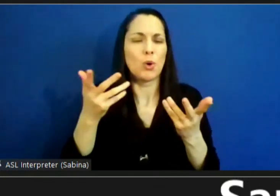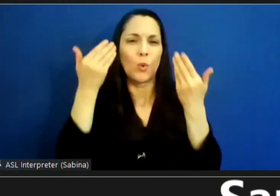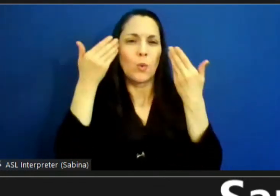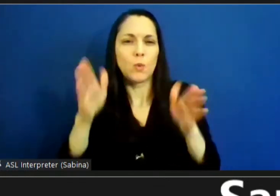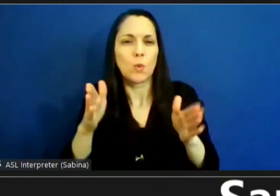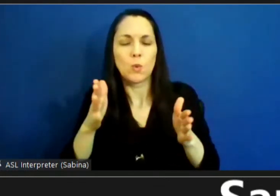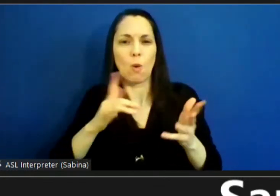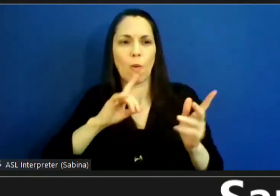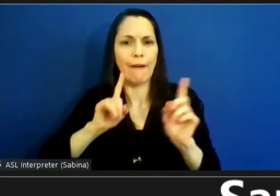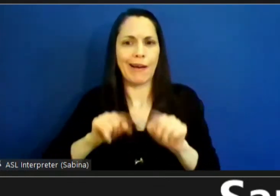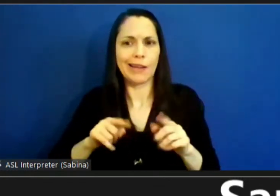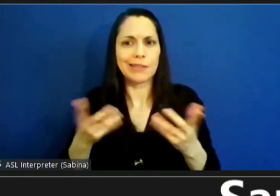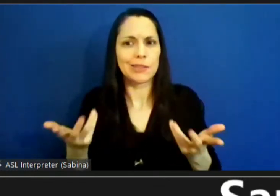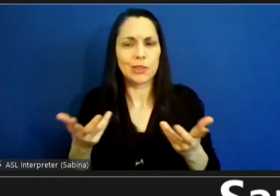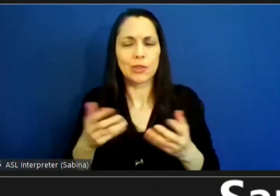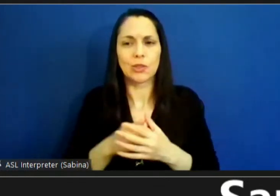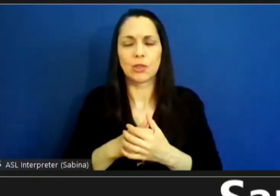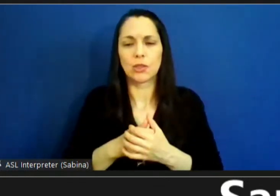And